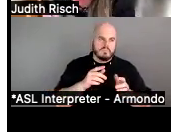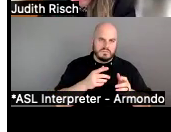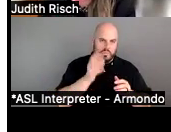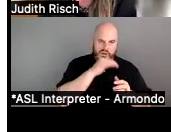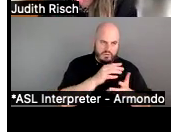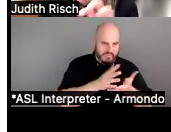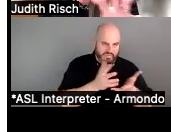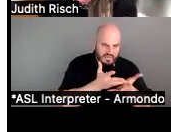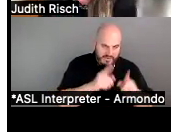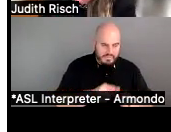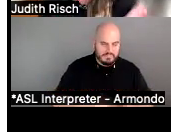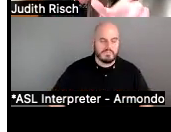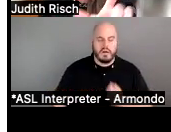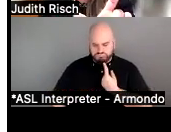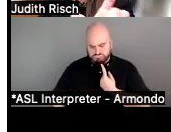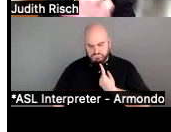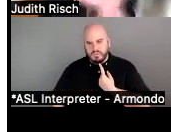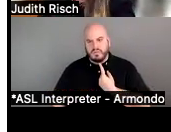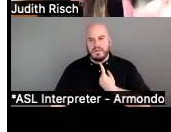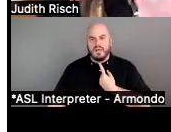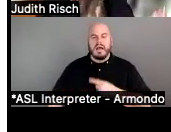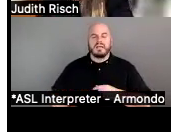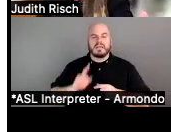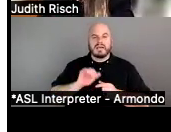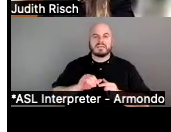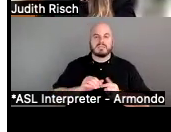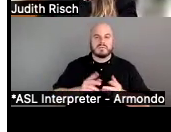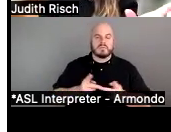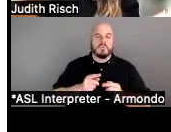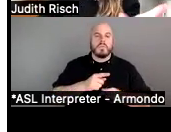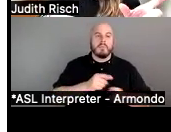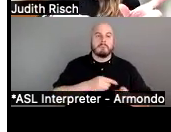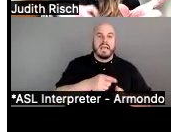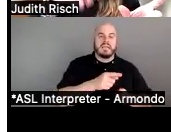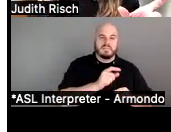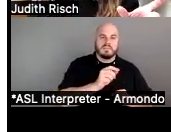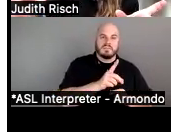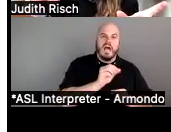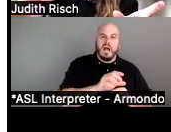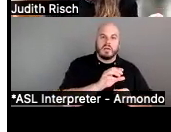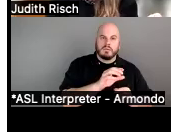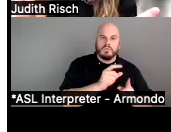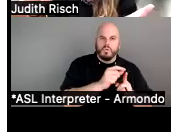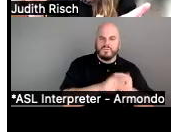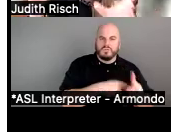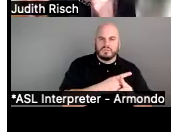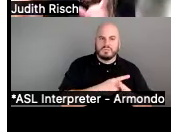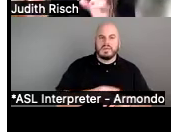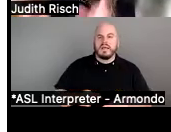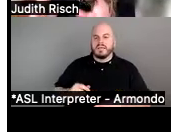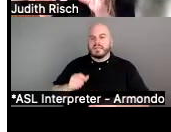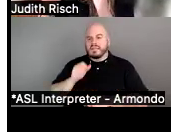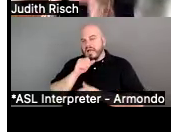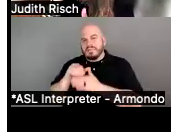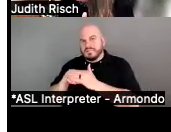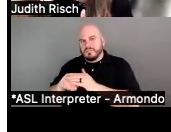it. I understand that. I think that is the place where the main version is the Word version, and then we're doing the inaccessible alternative is just really we